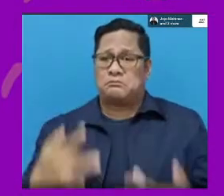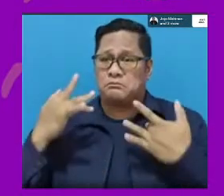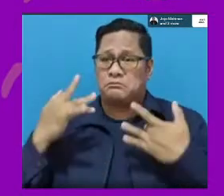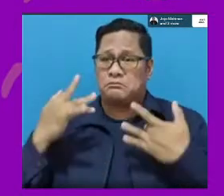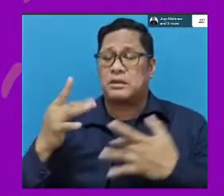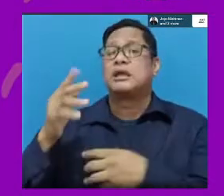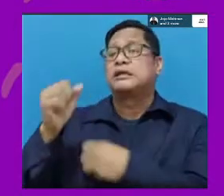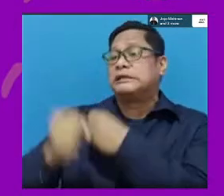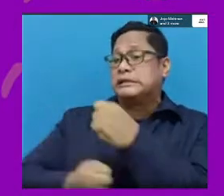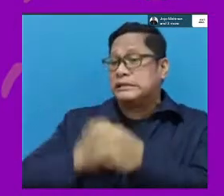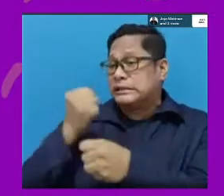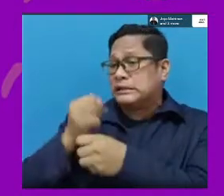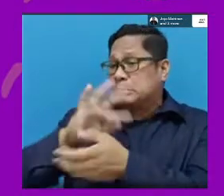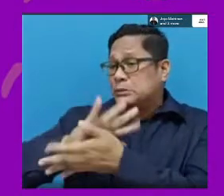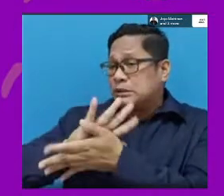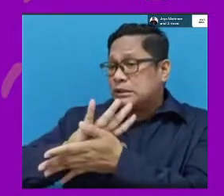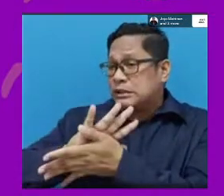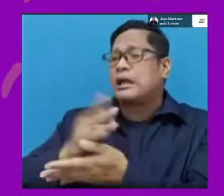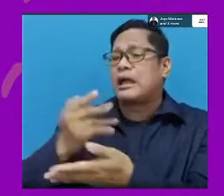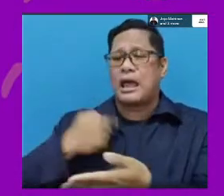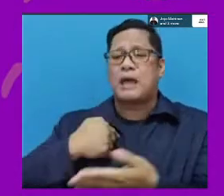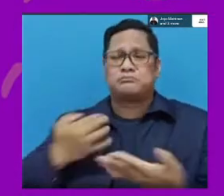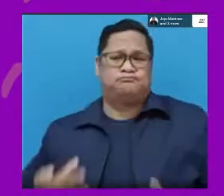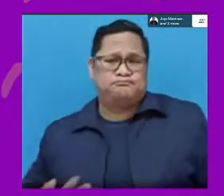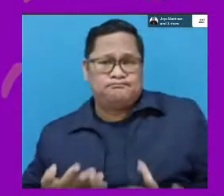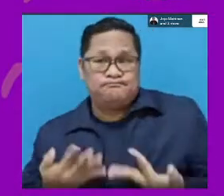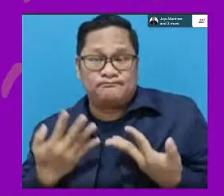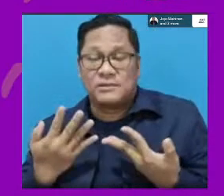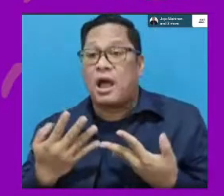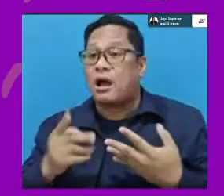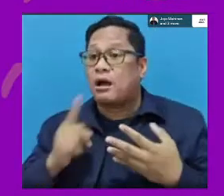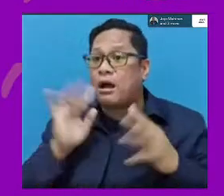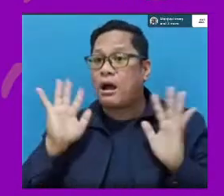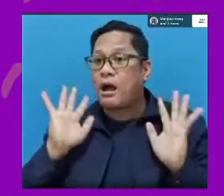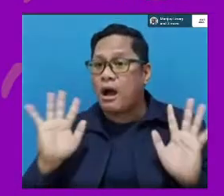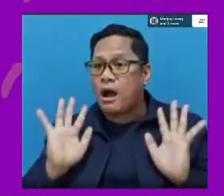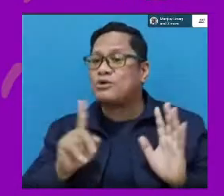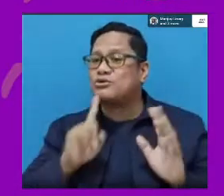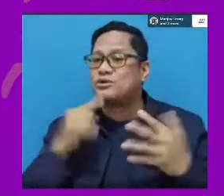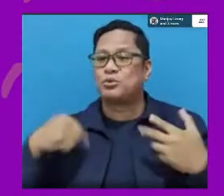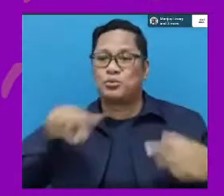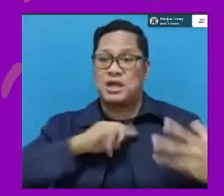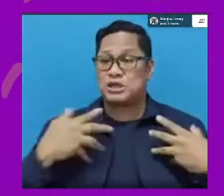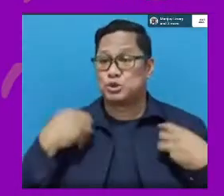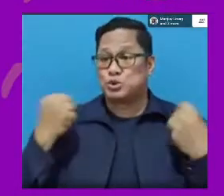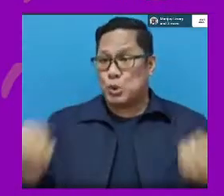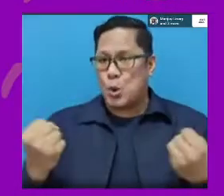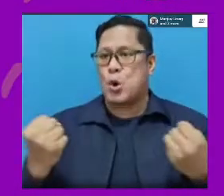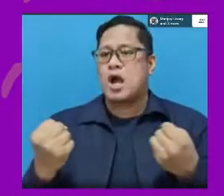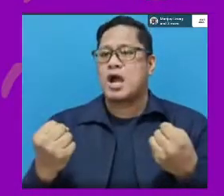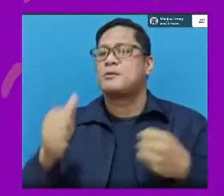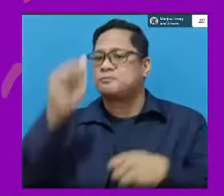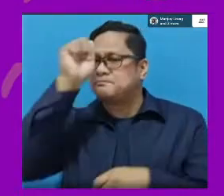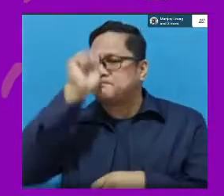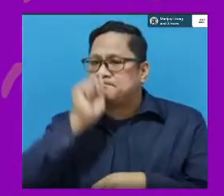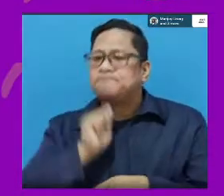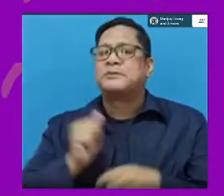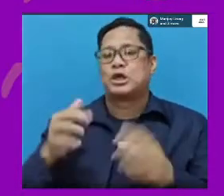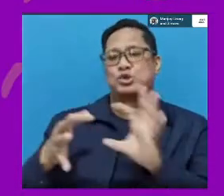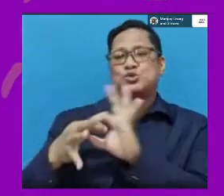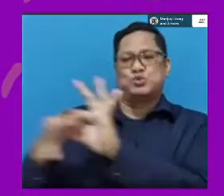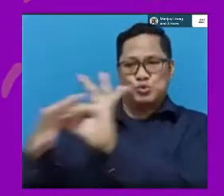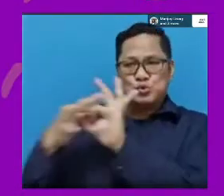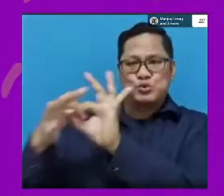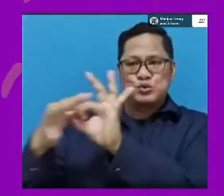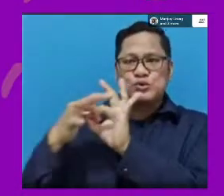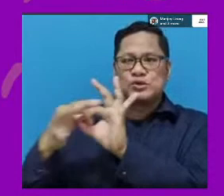the pandemic, I am inspired and in awe that we are stronger, more resilient, and more united in our